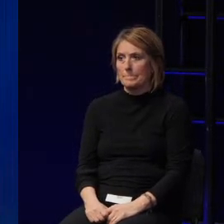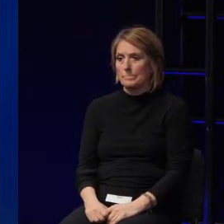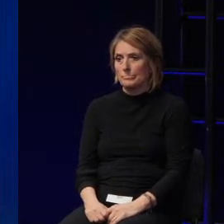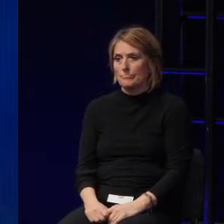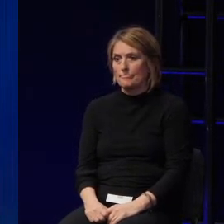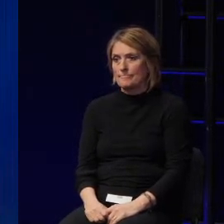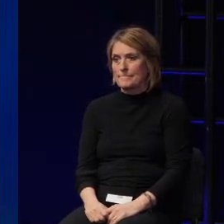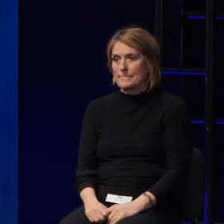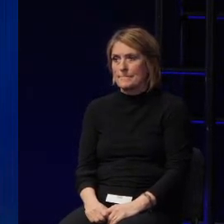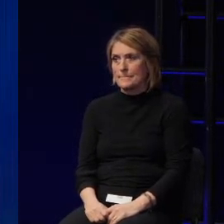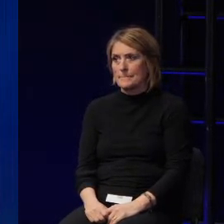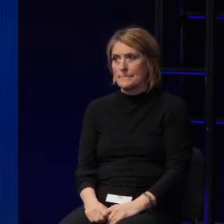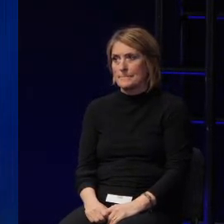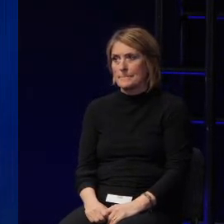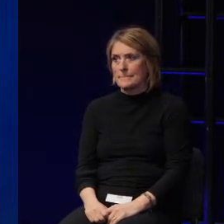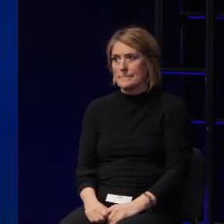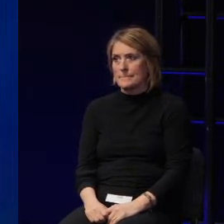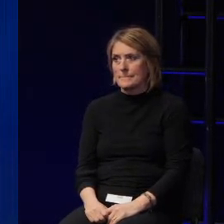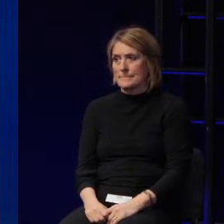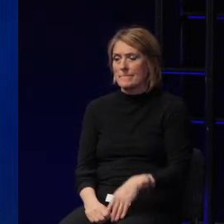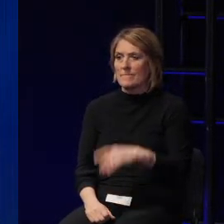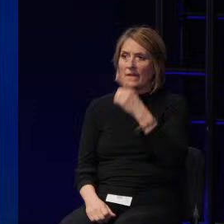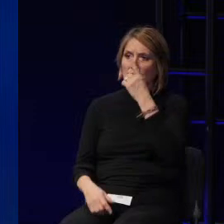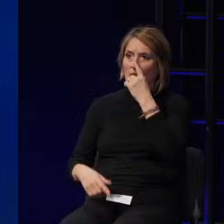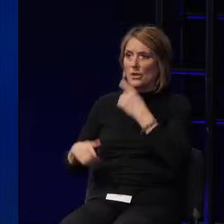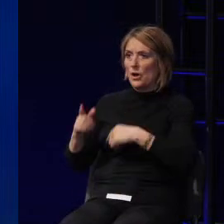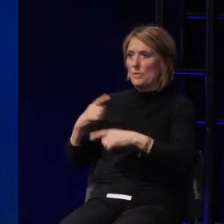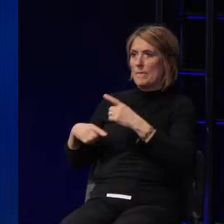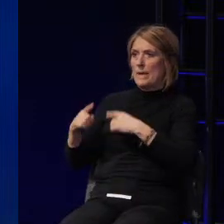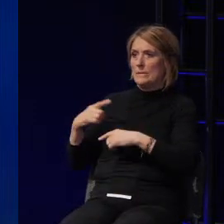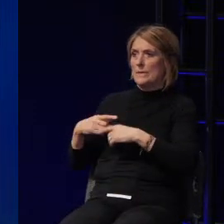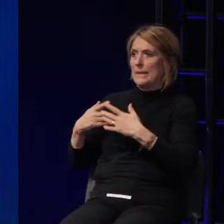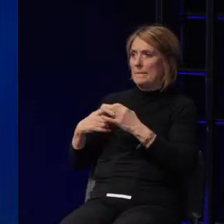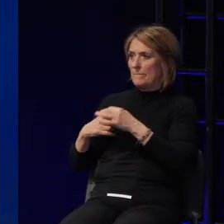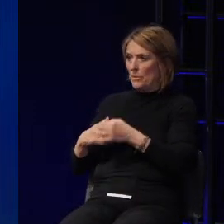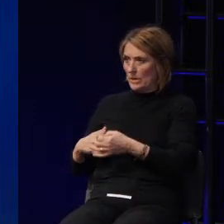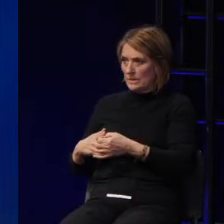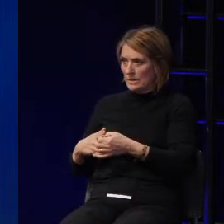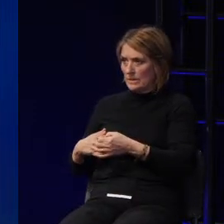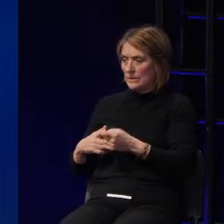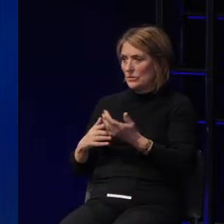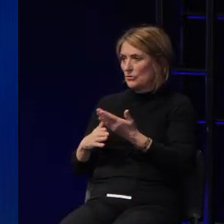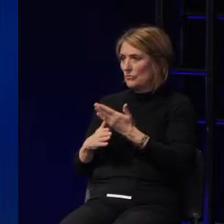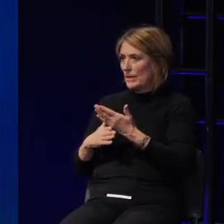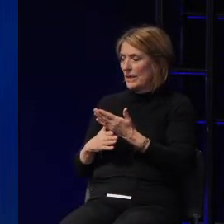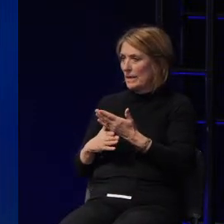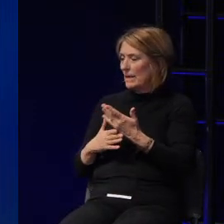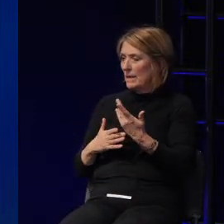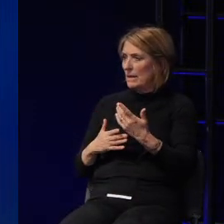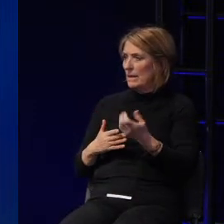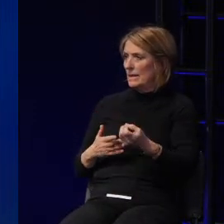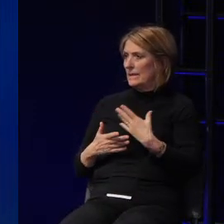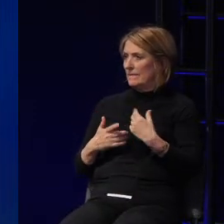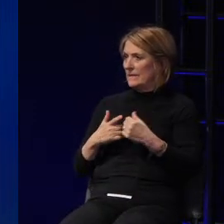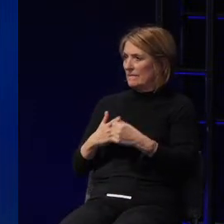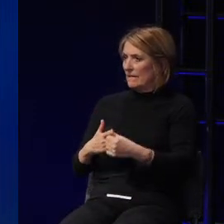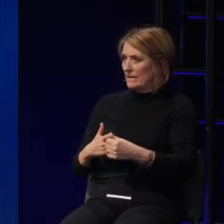I was just wondering if you could go back to any point during your career and give yourself some advice. When would it be, and what would you